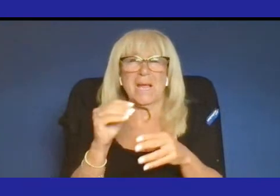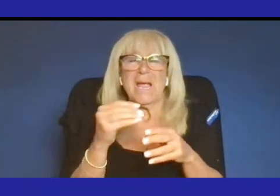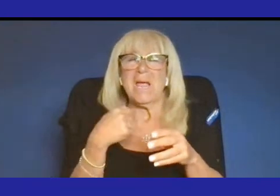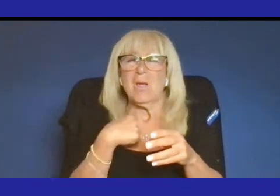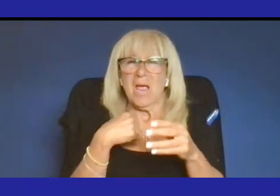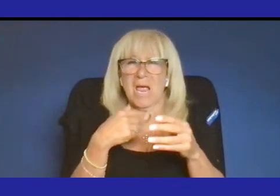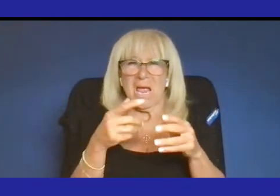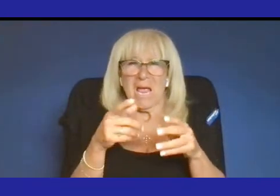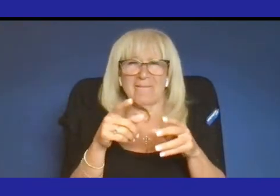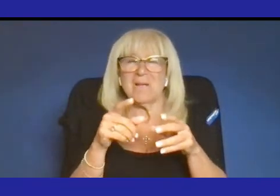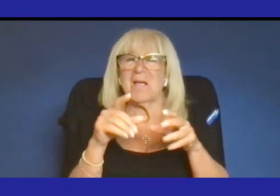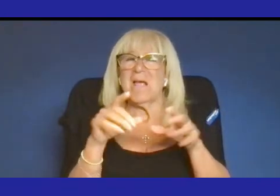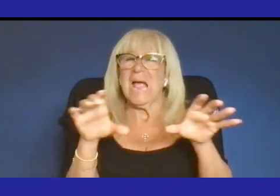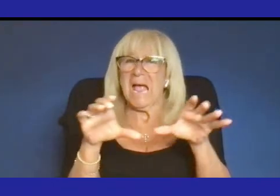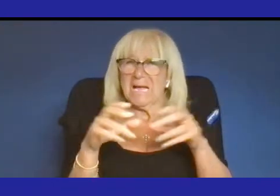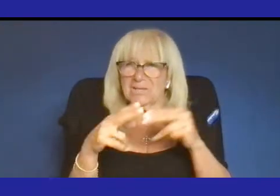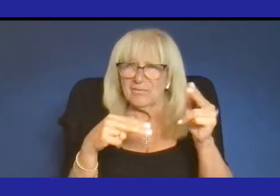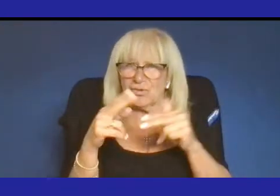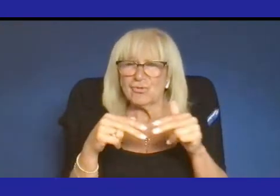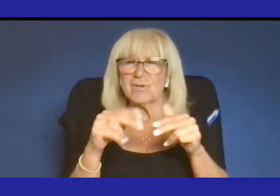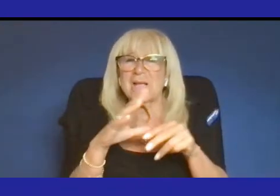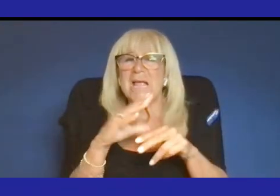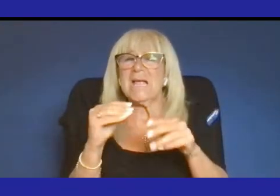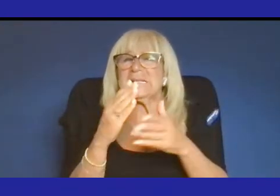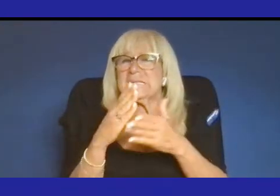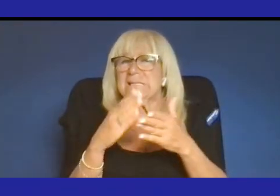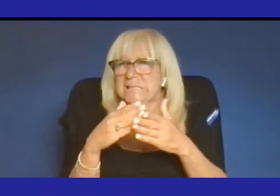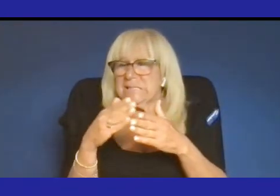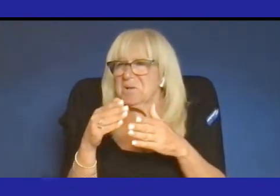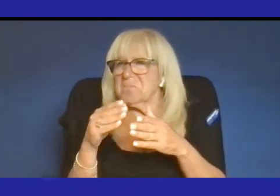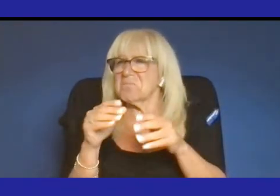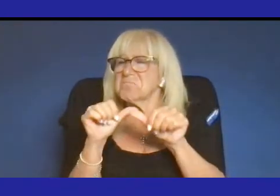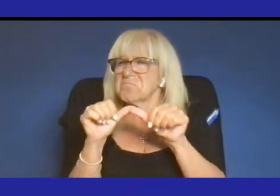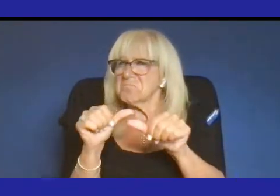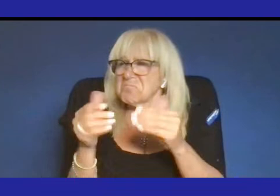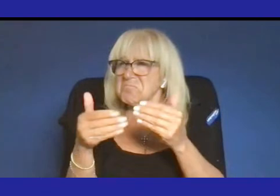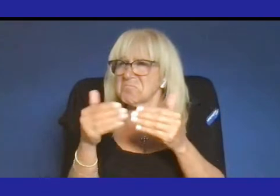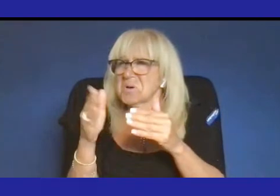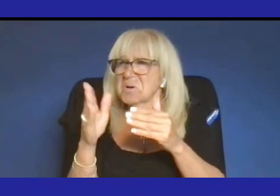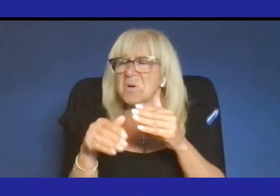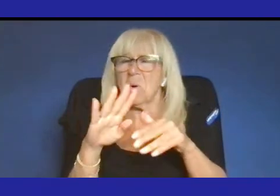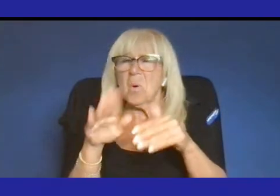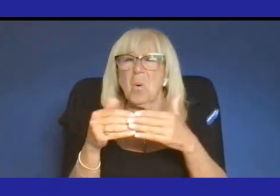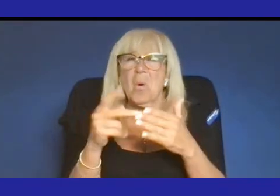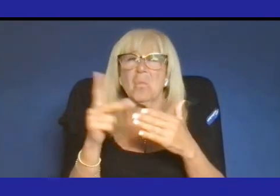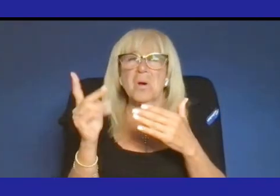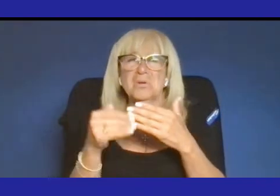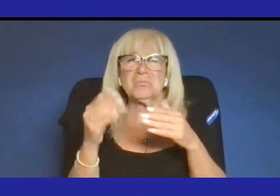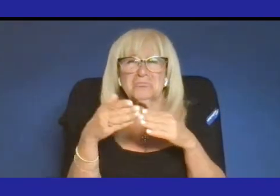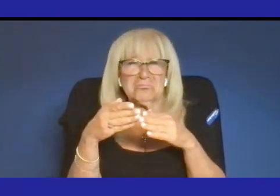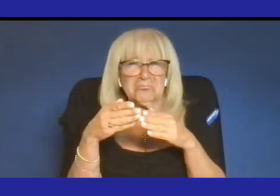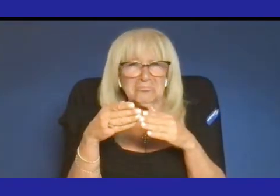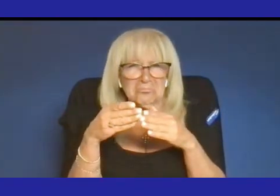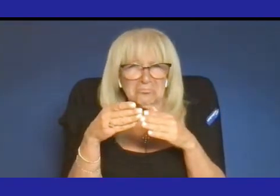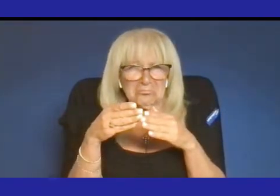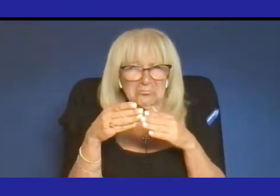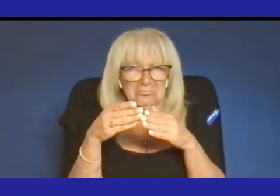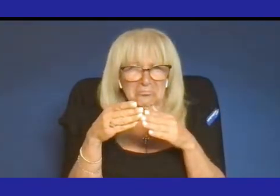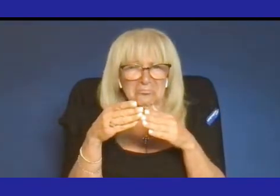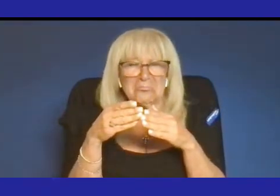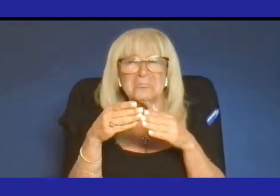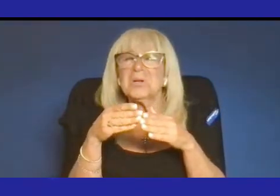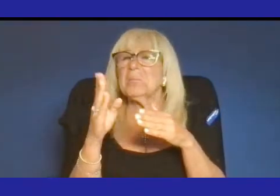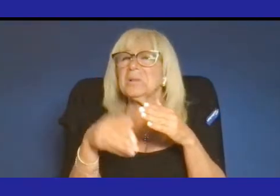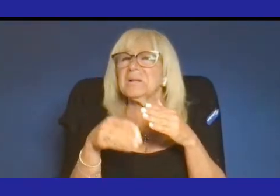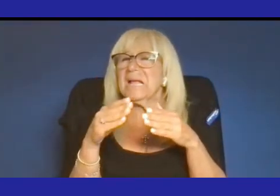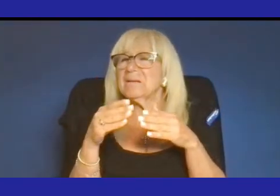active construction and 22 in substantial completion, with all projects estimated to be substantial completion by the